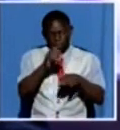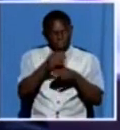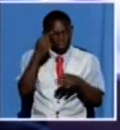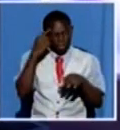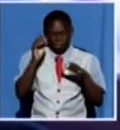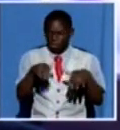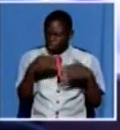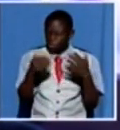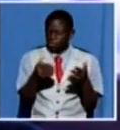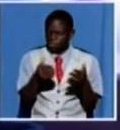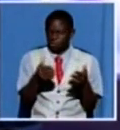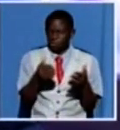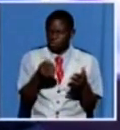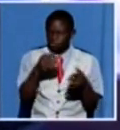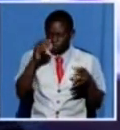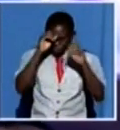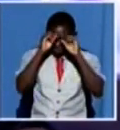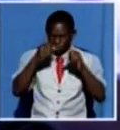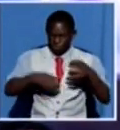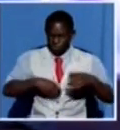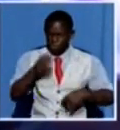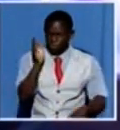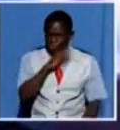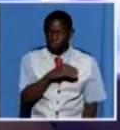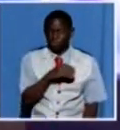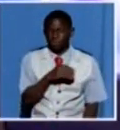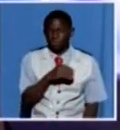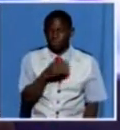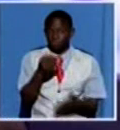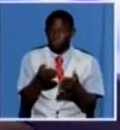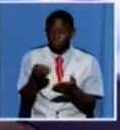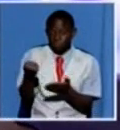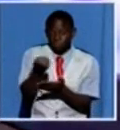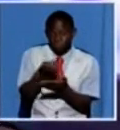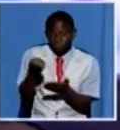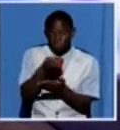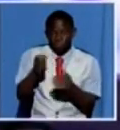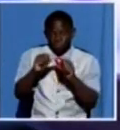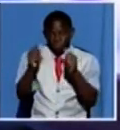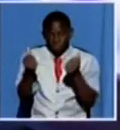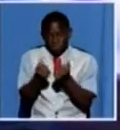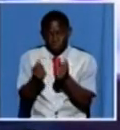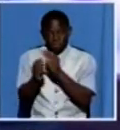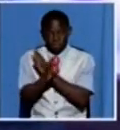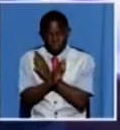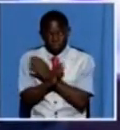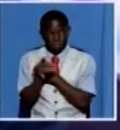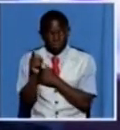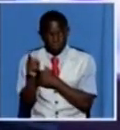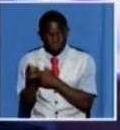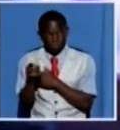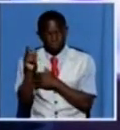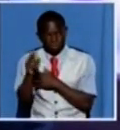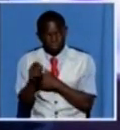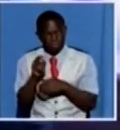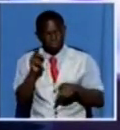the Economic Association of Zambia is, to come to the Zambian people and explain, because I saw uncomparable